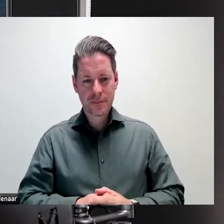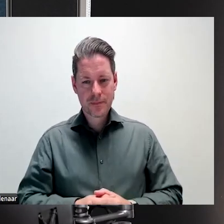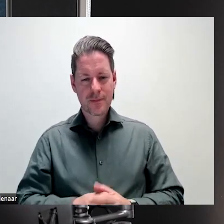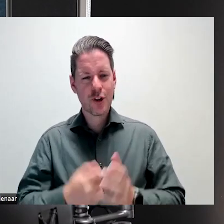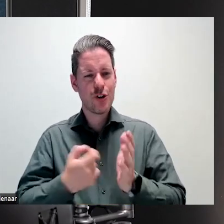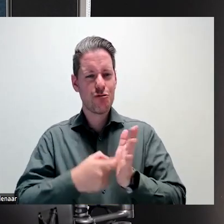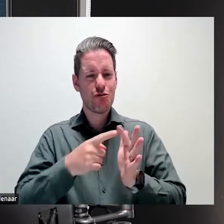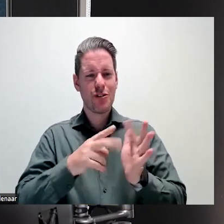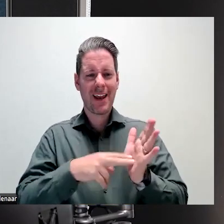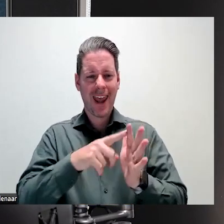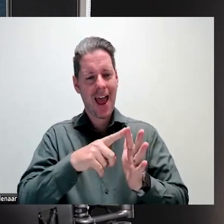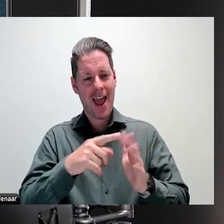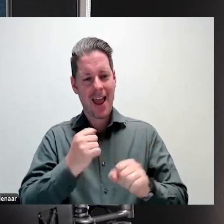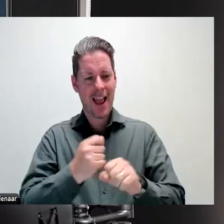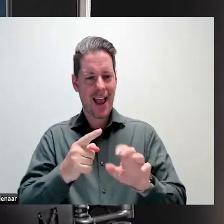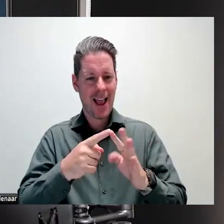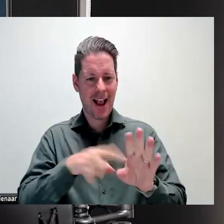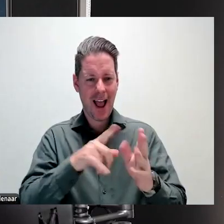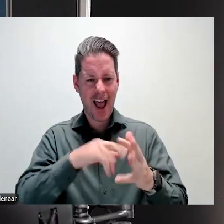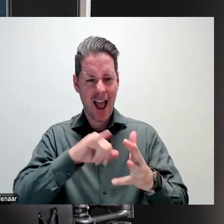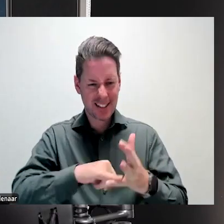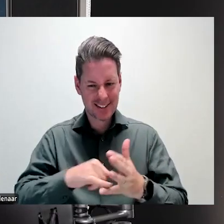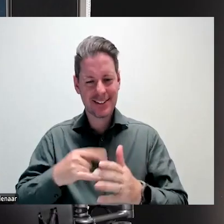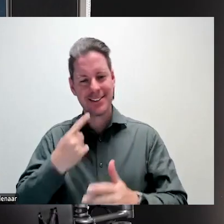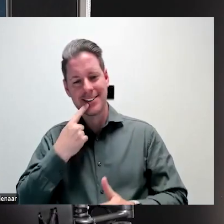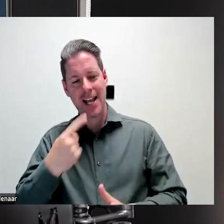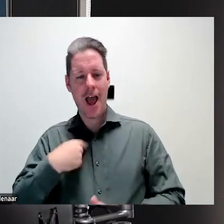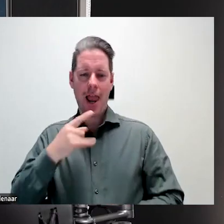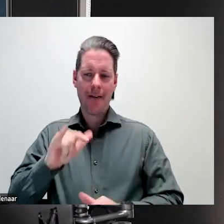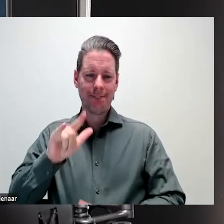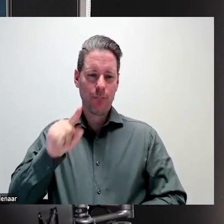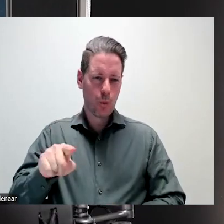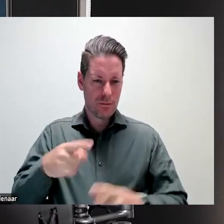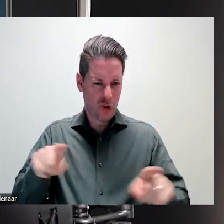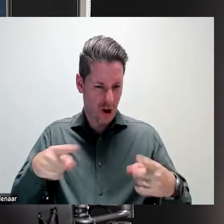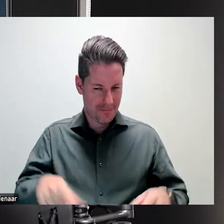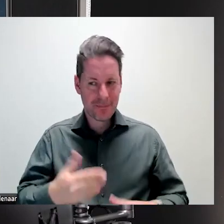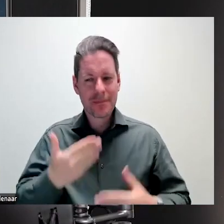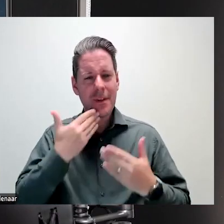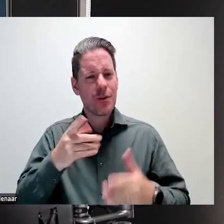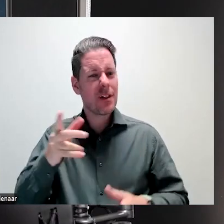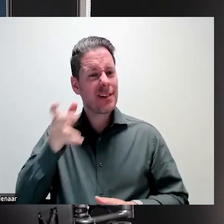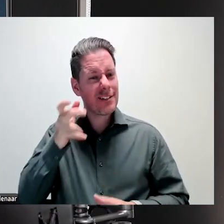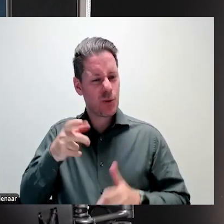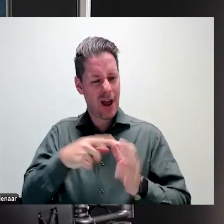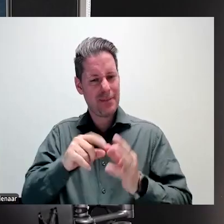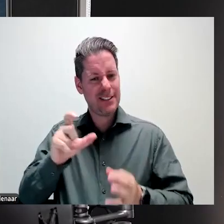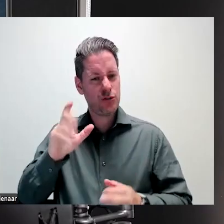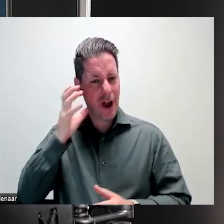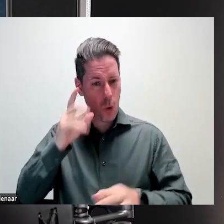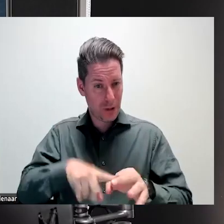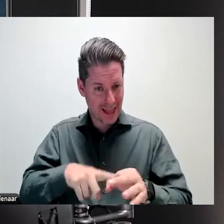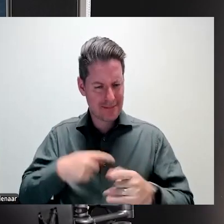from 1981. Thanks for your company this morning on ABC Radio Queensland, celebrating International Day of People